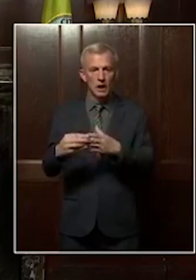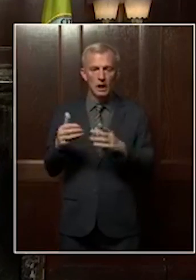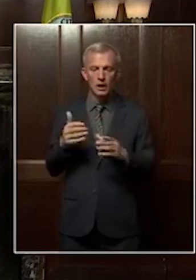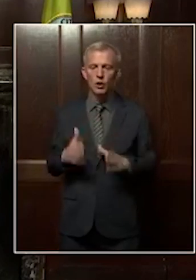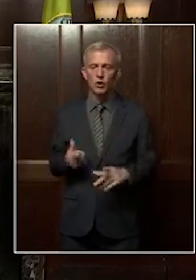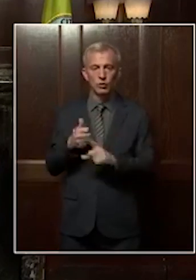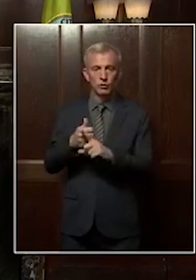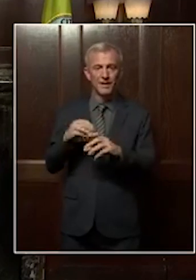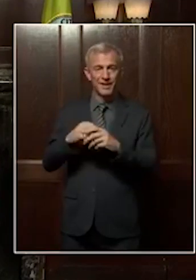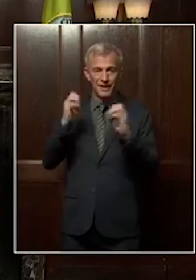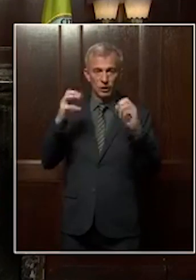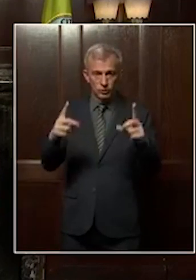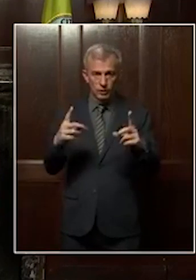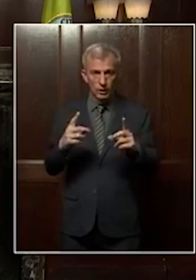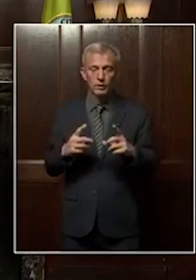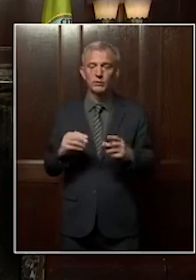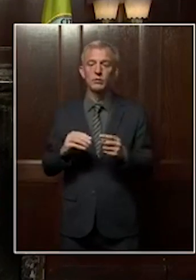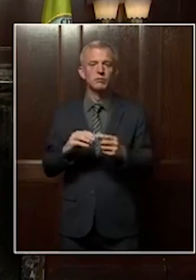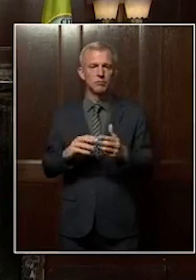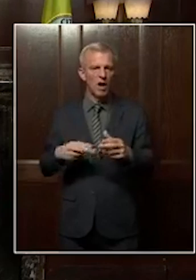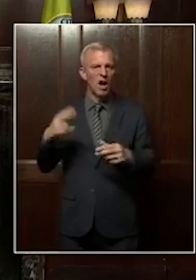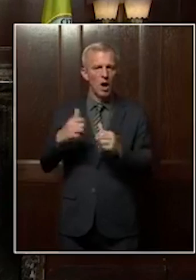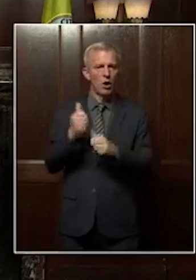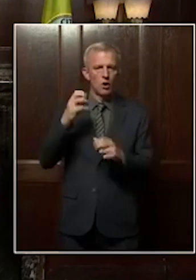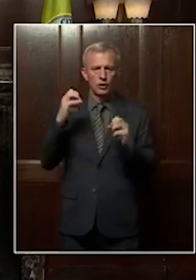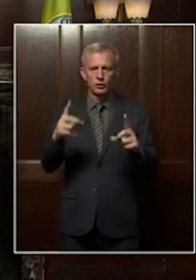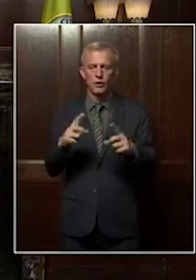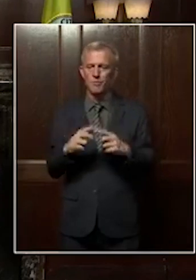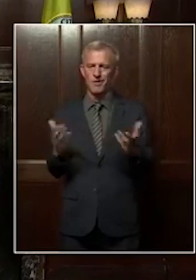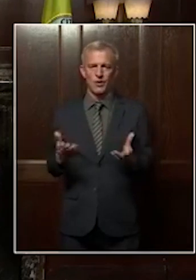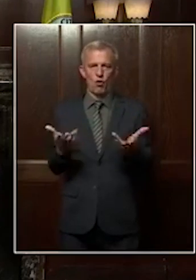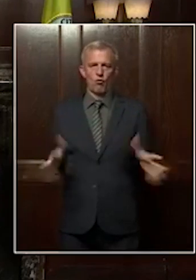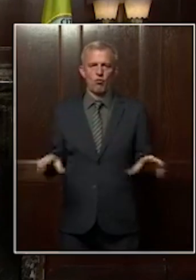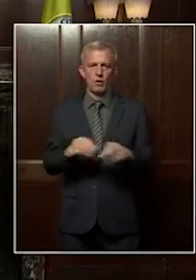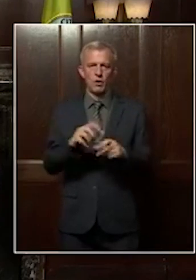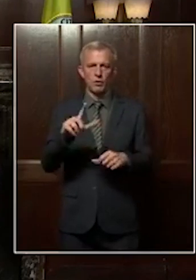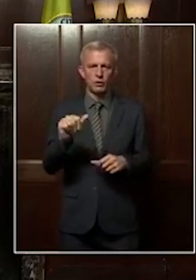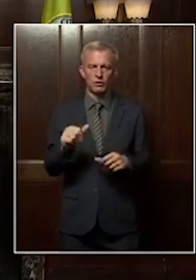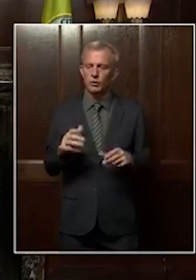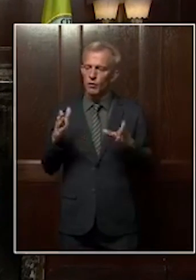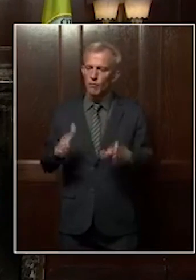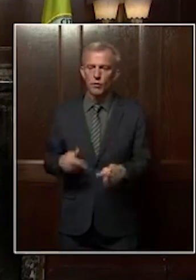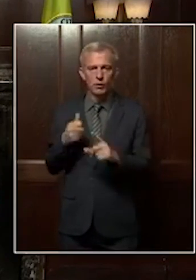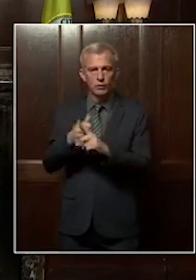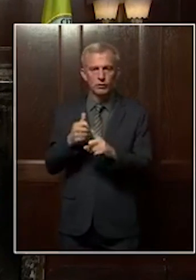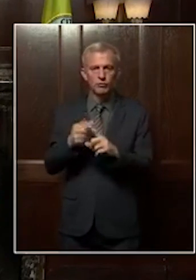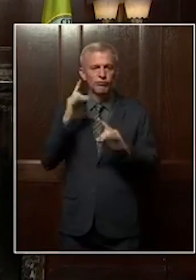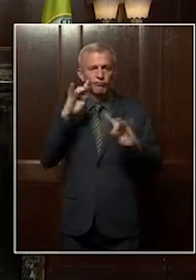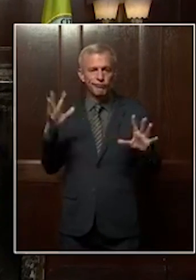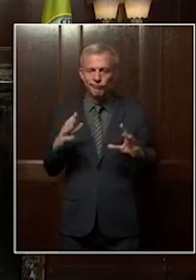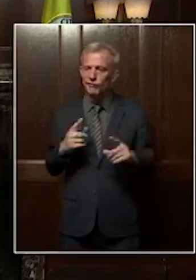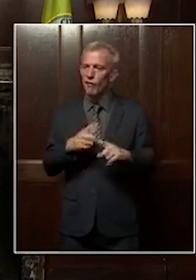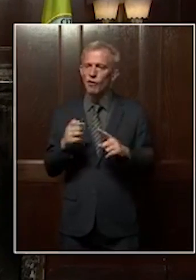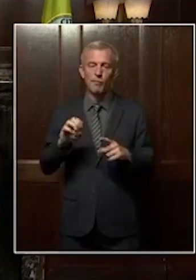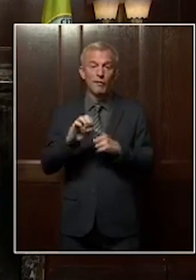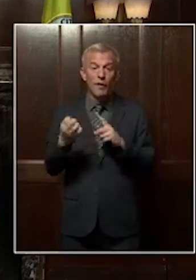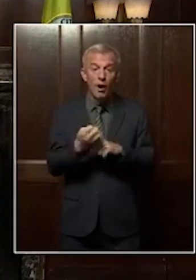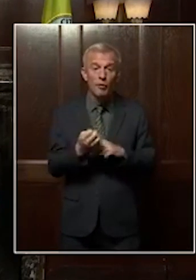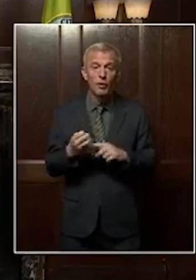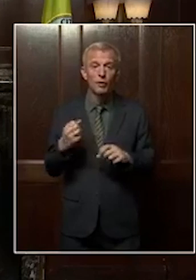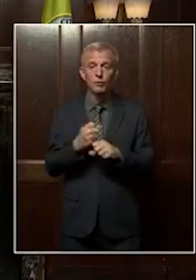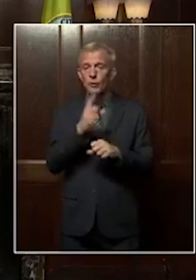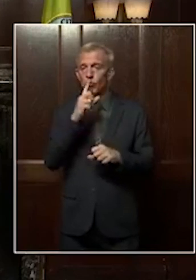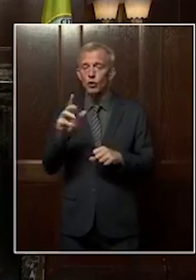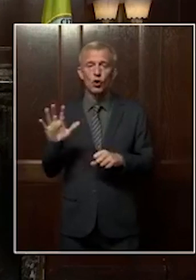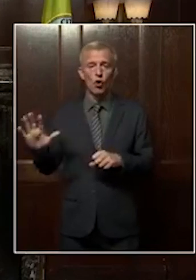in education, in higher education, but here already in Los Angeles. Somebody who's been extraordinary in everything from the environment to ensuring that